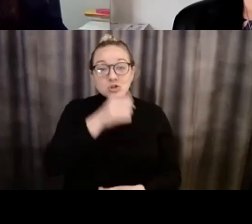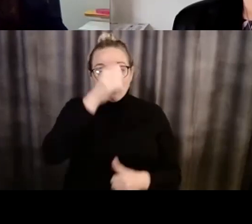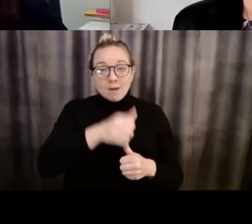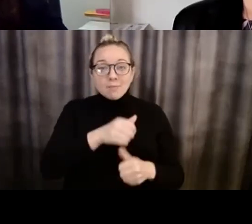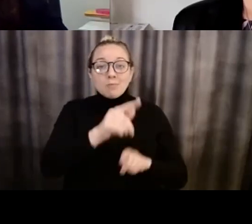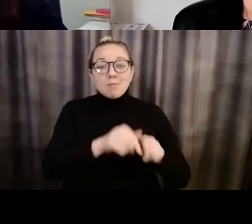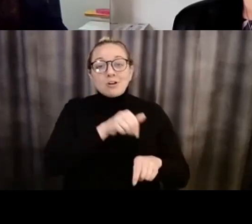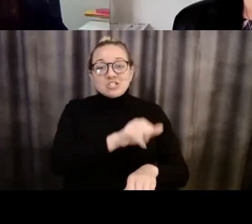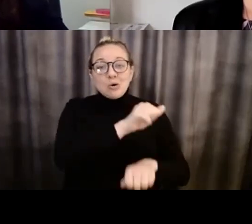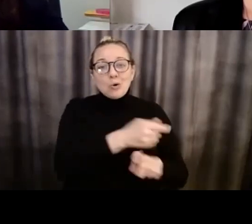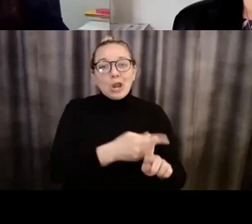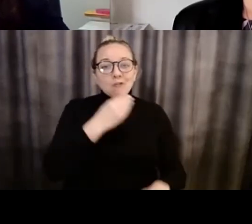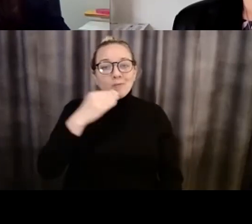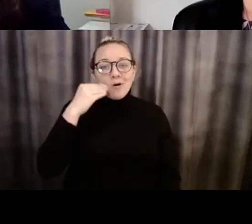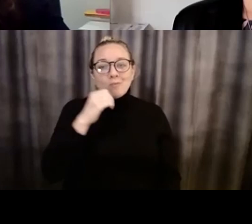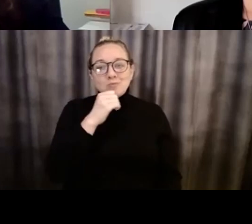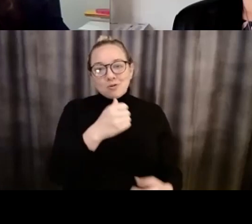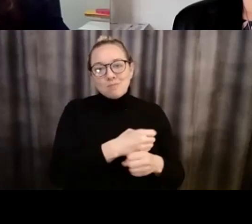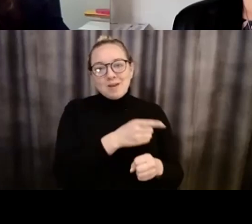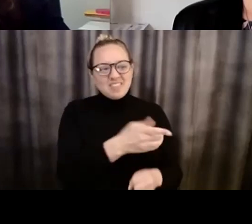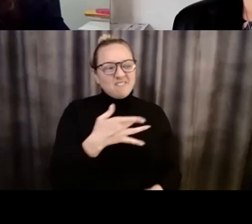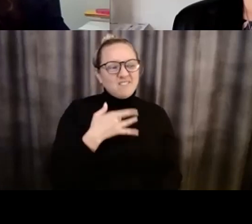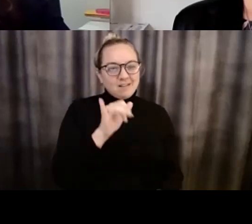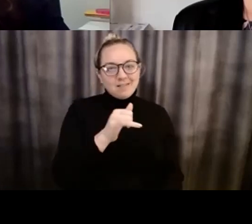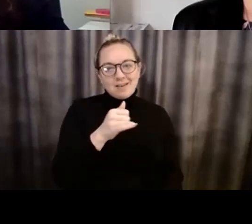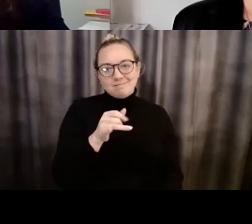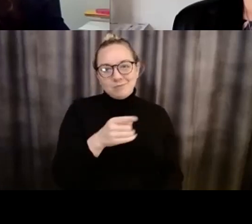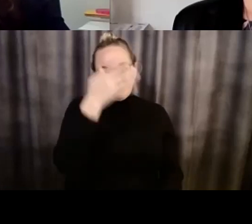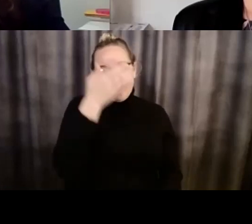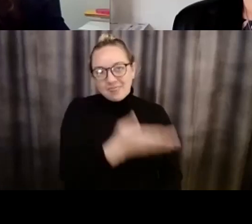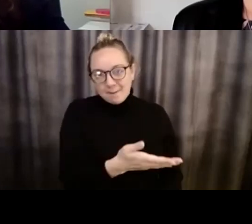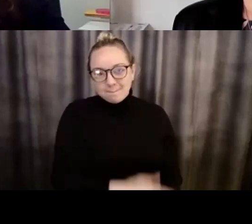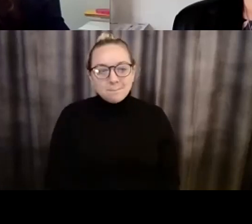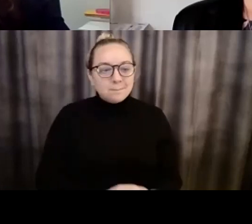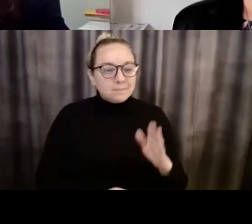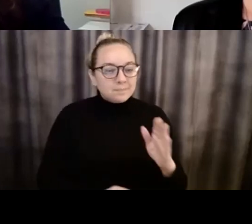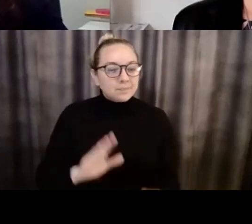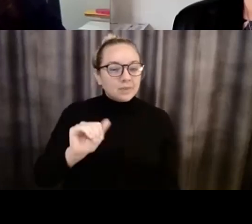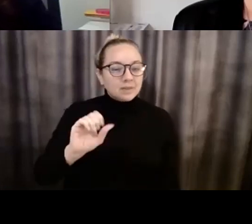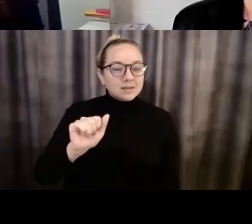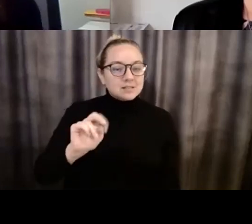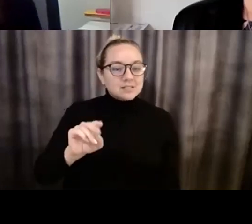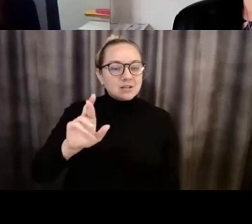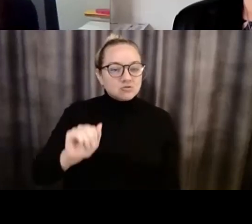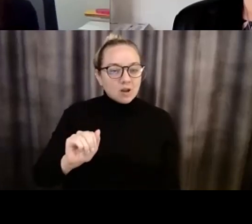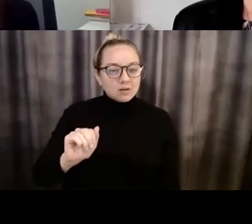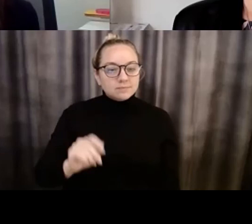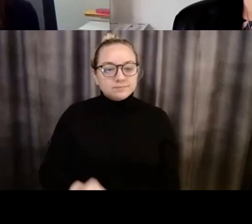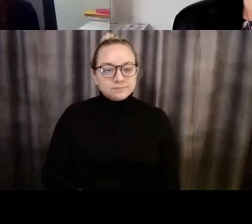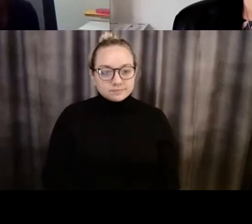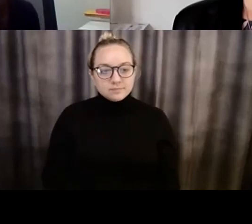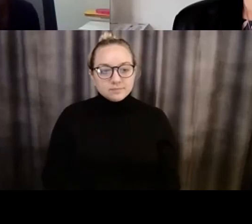Thank you, Paola. So I would say the one thing is, and I know we've talked about this and someone put in the chat, was love yourself,